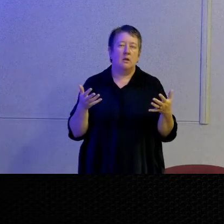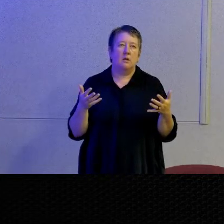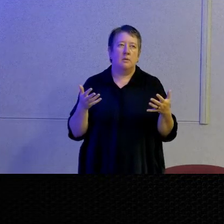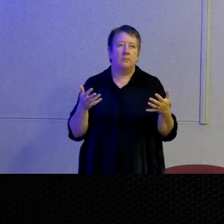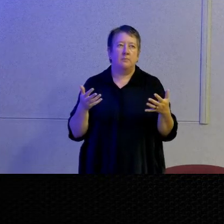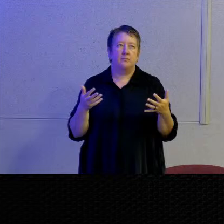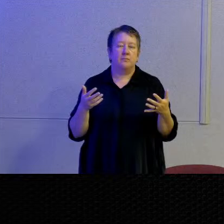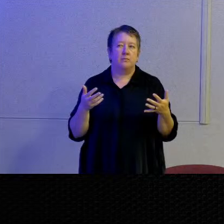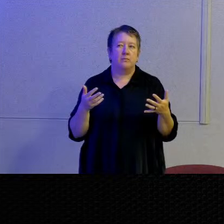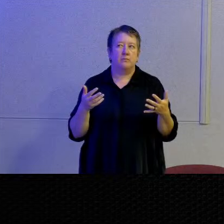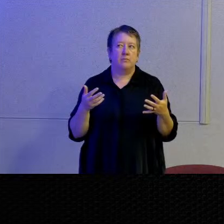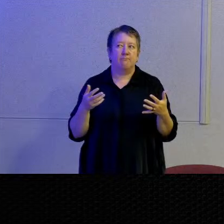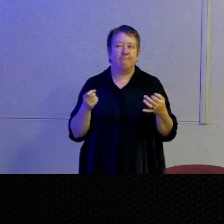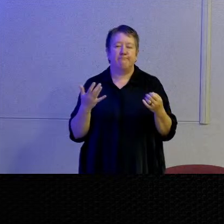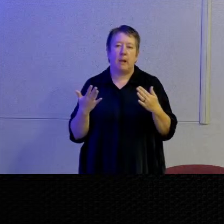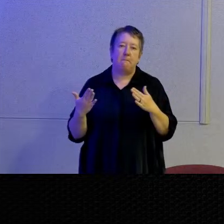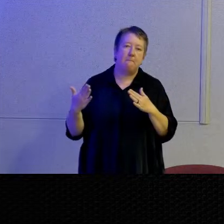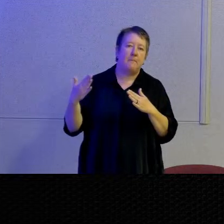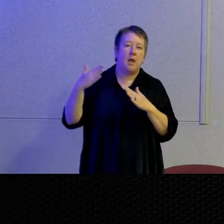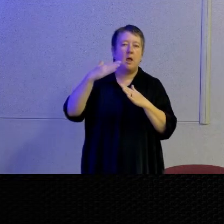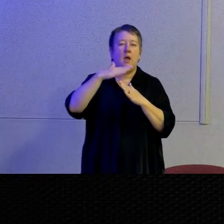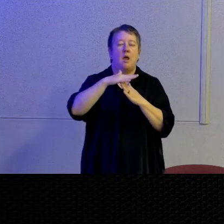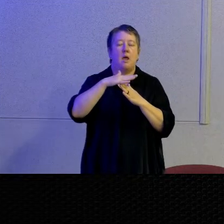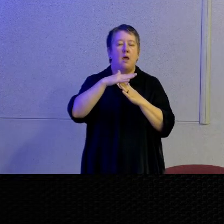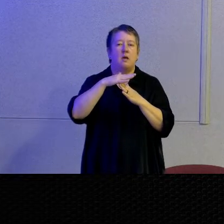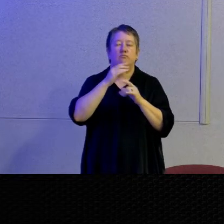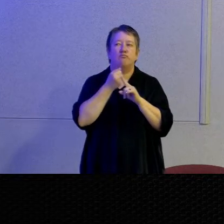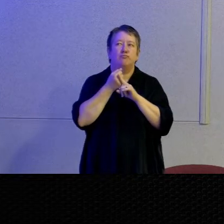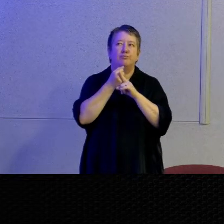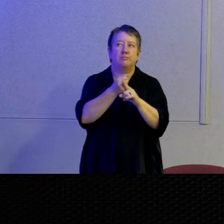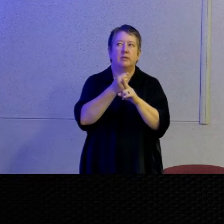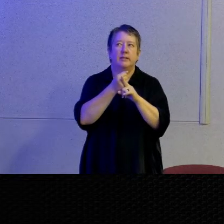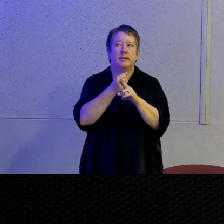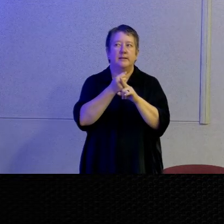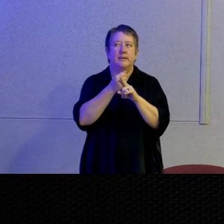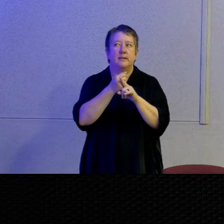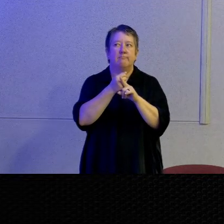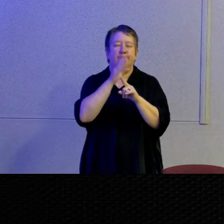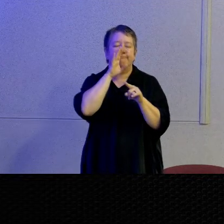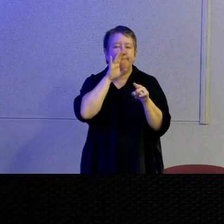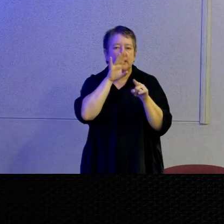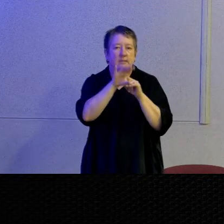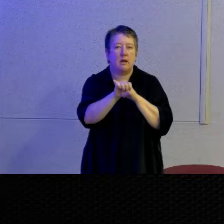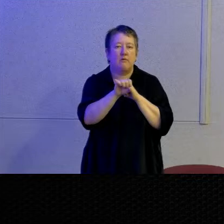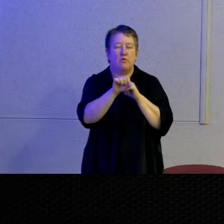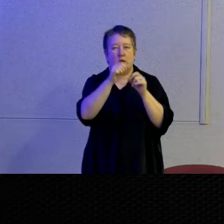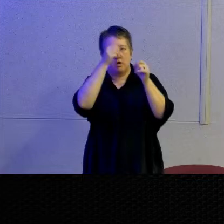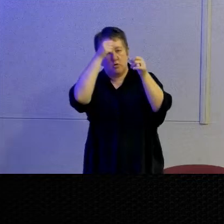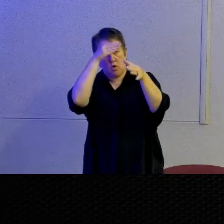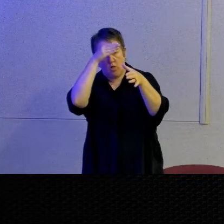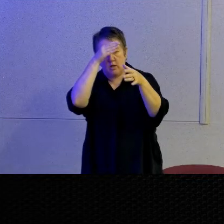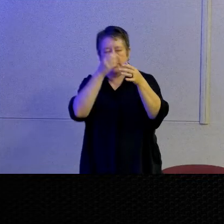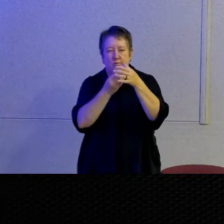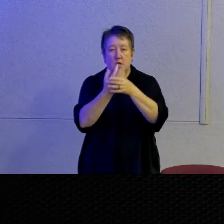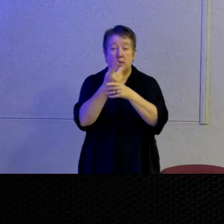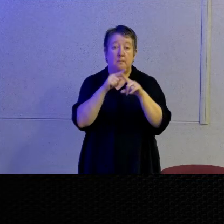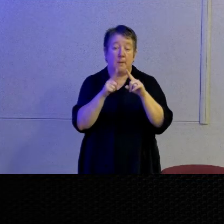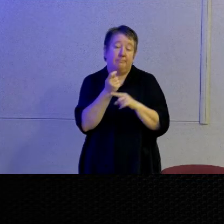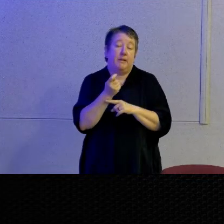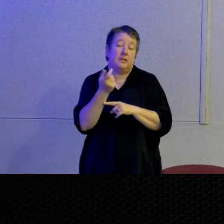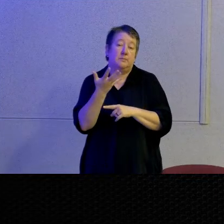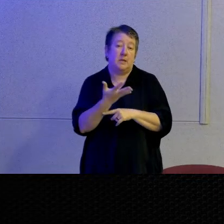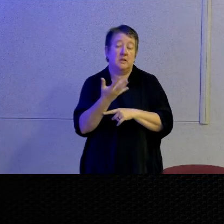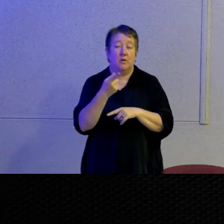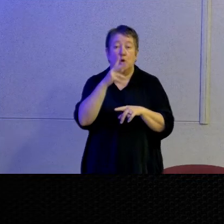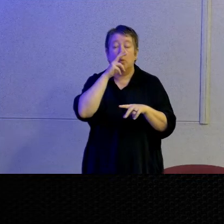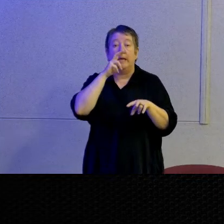our prime drive, of course, is discovery and the creation of knowledge, but it costs a lot of money, and we need to, of